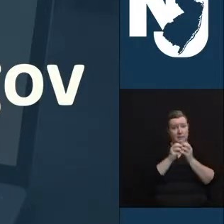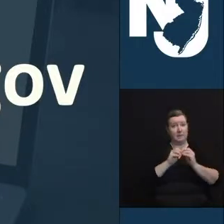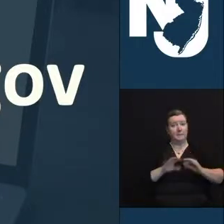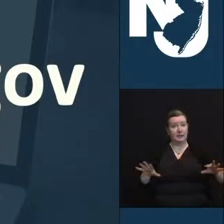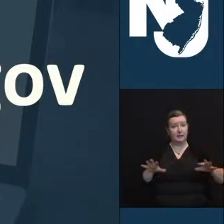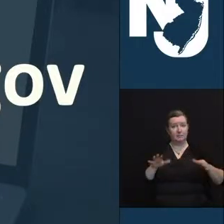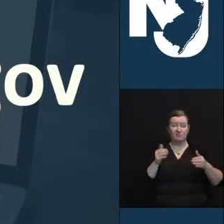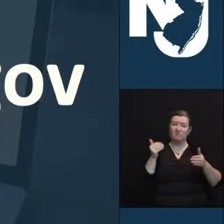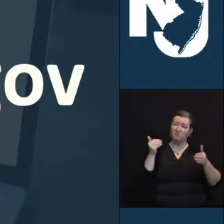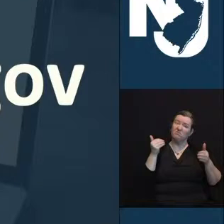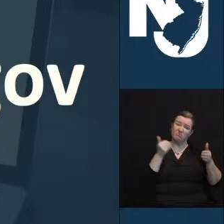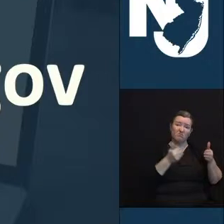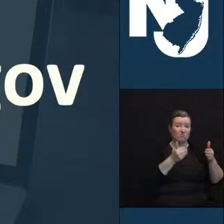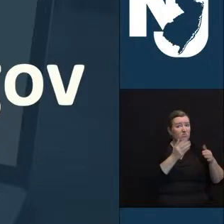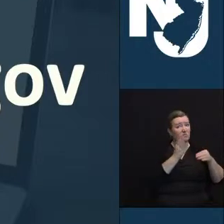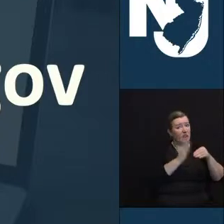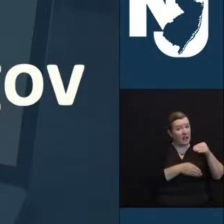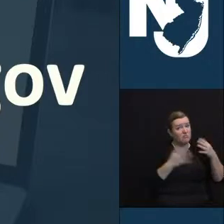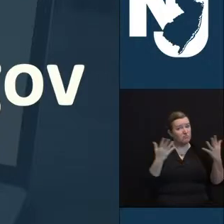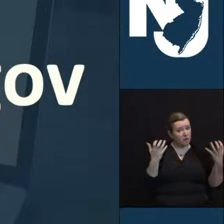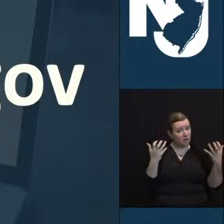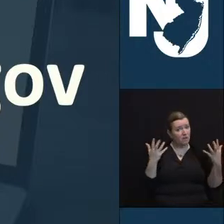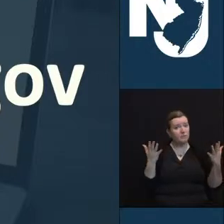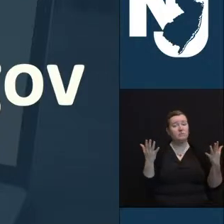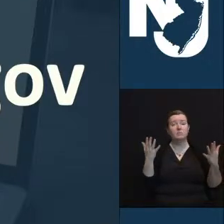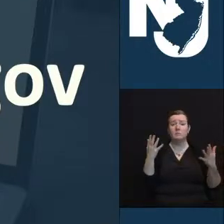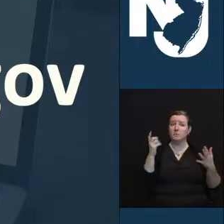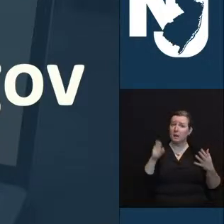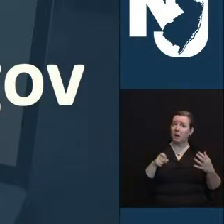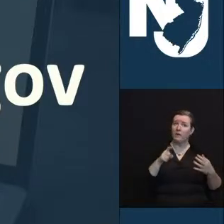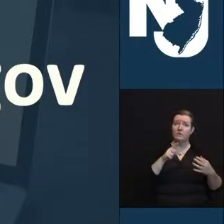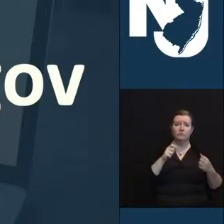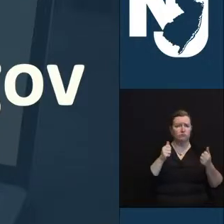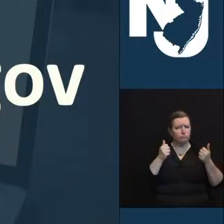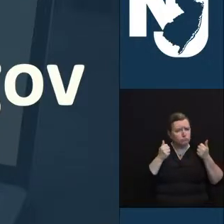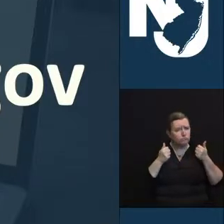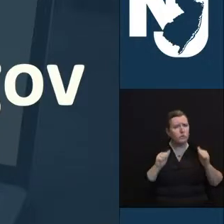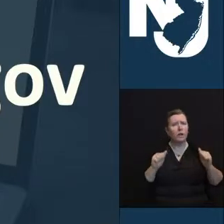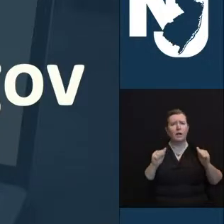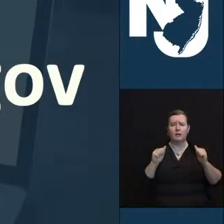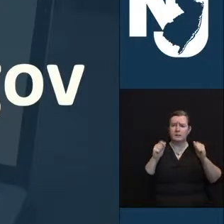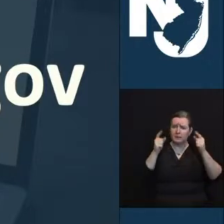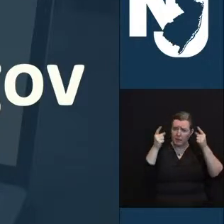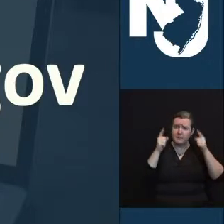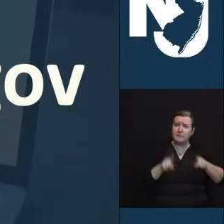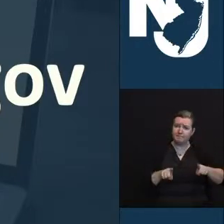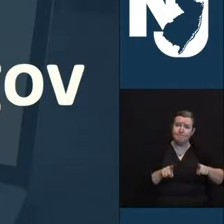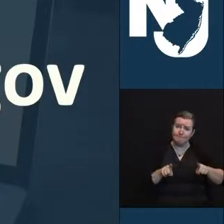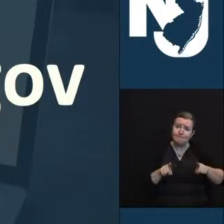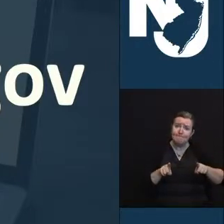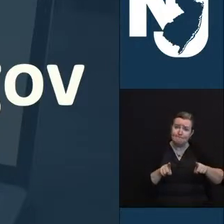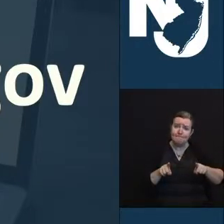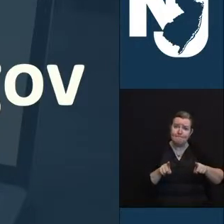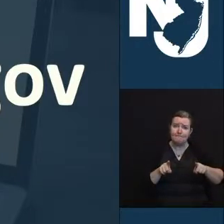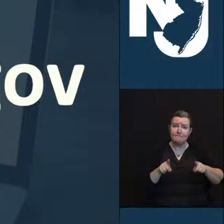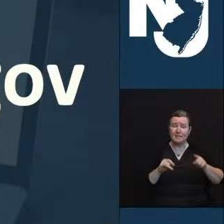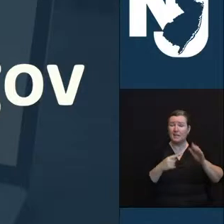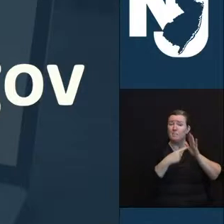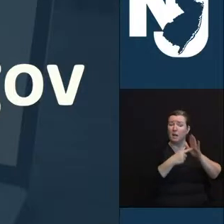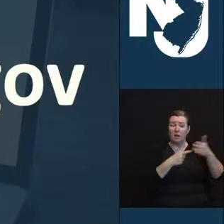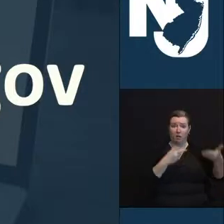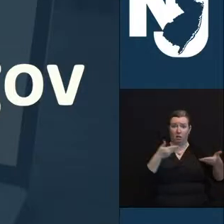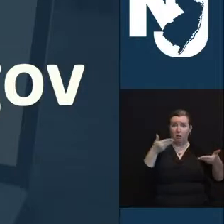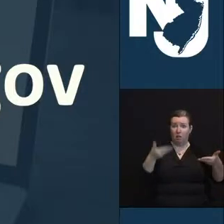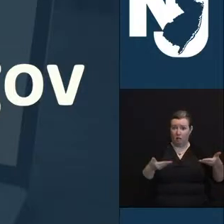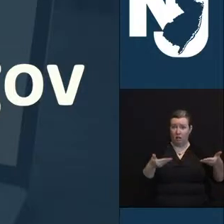out and grab it. There's so much we can do to move these models in the right direction, and frankly, that includes,